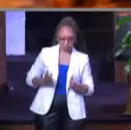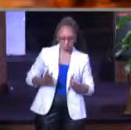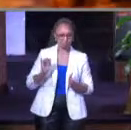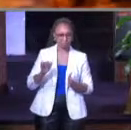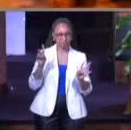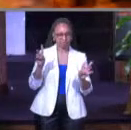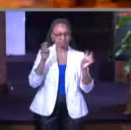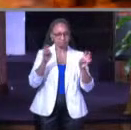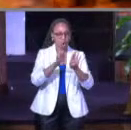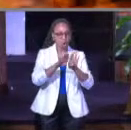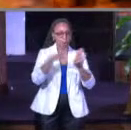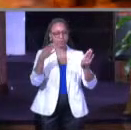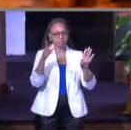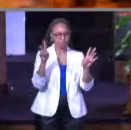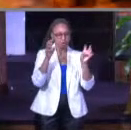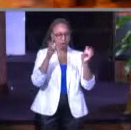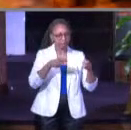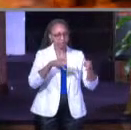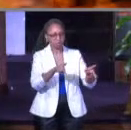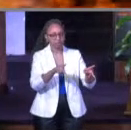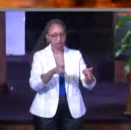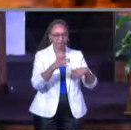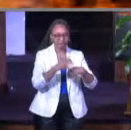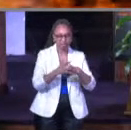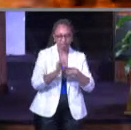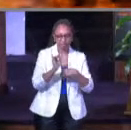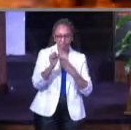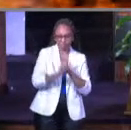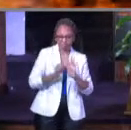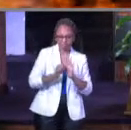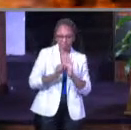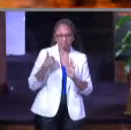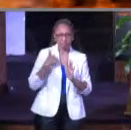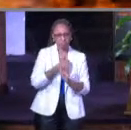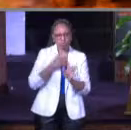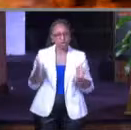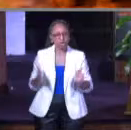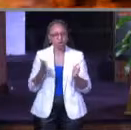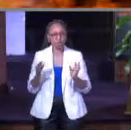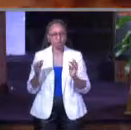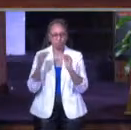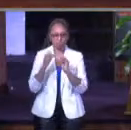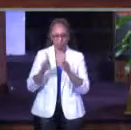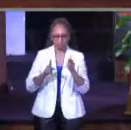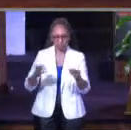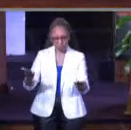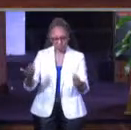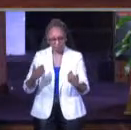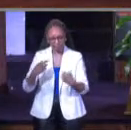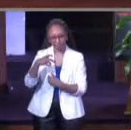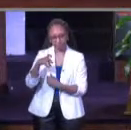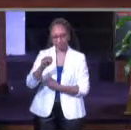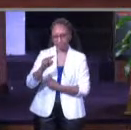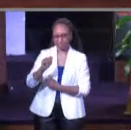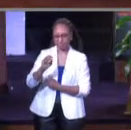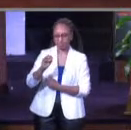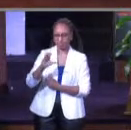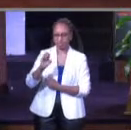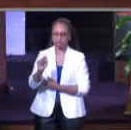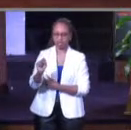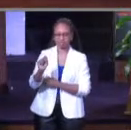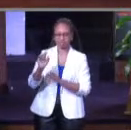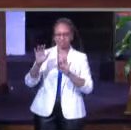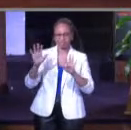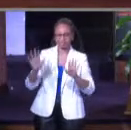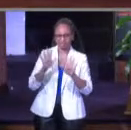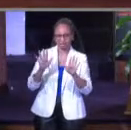door season. It's one way we're encouraging more folks to church on Pentecost Sunday. We'd like to shout out the following